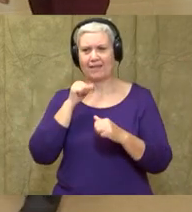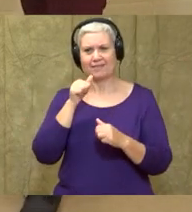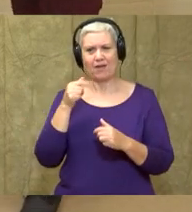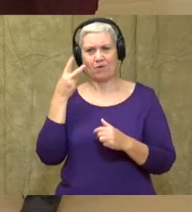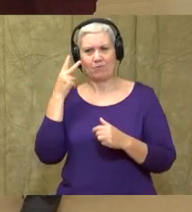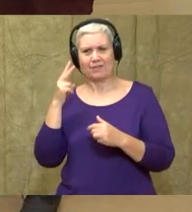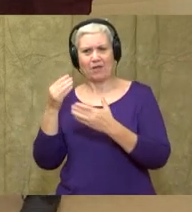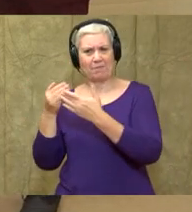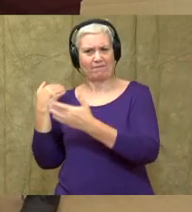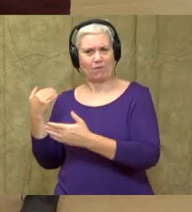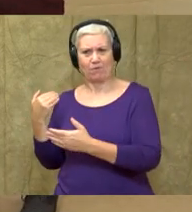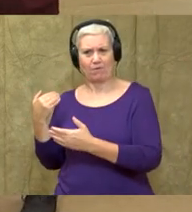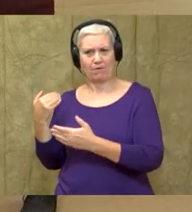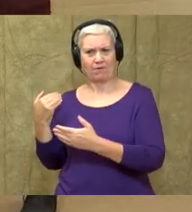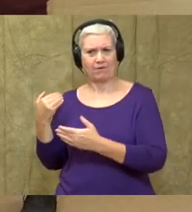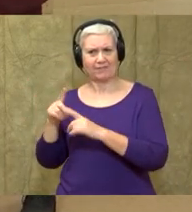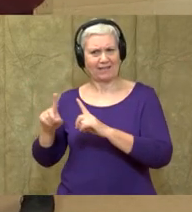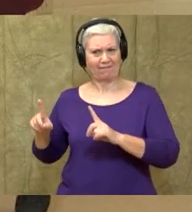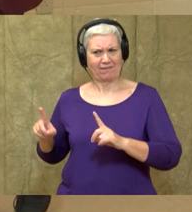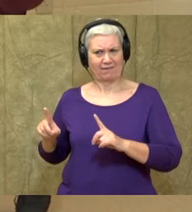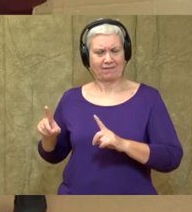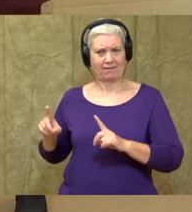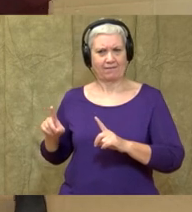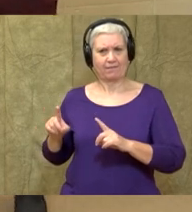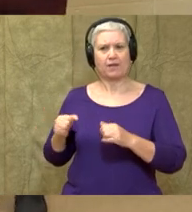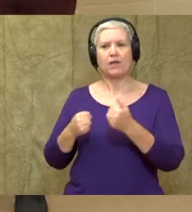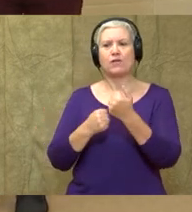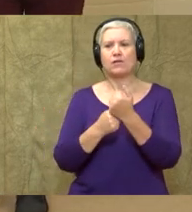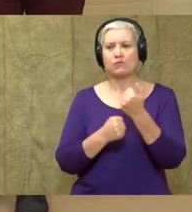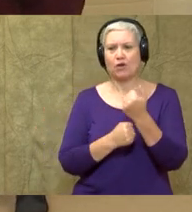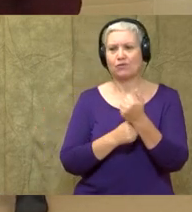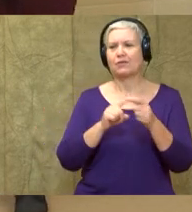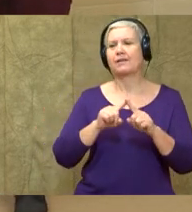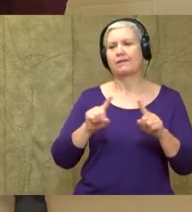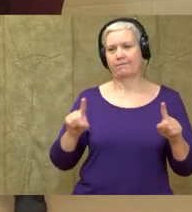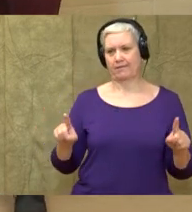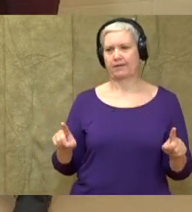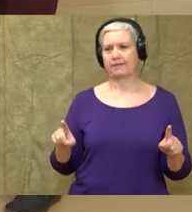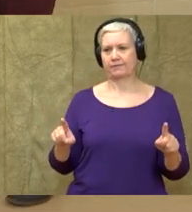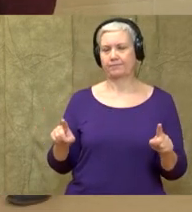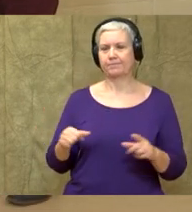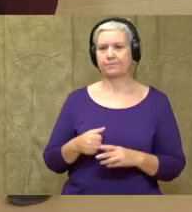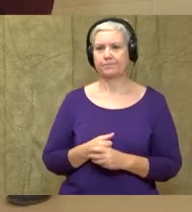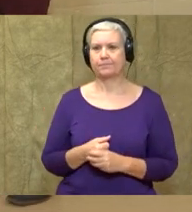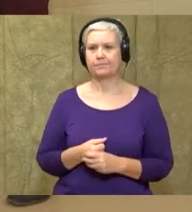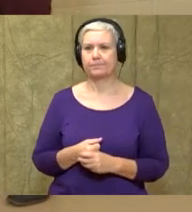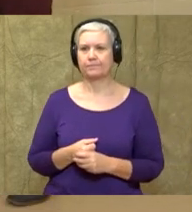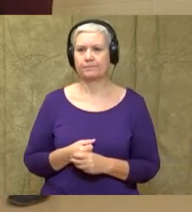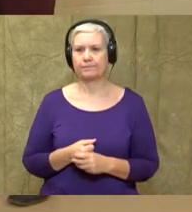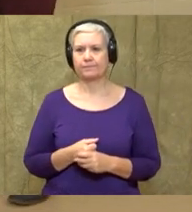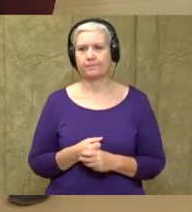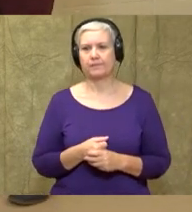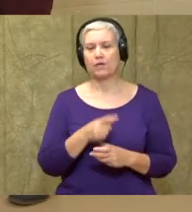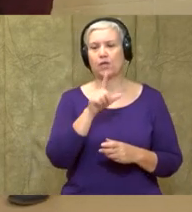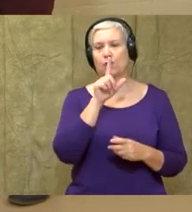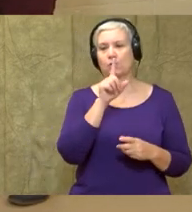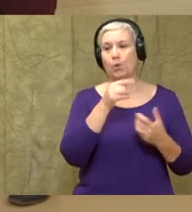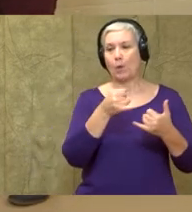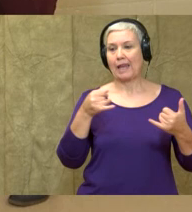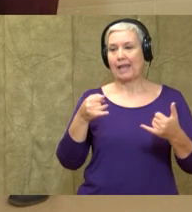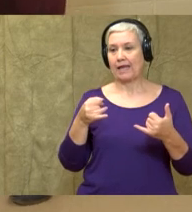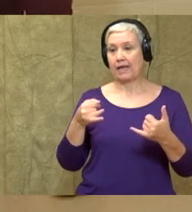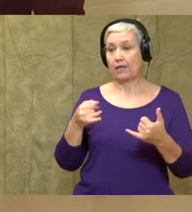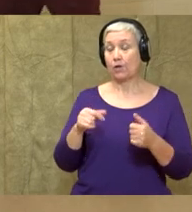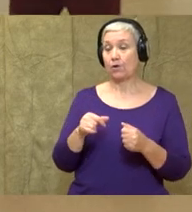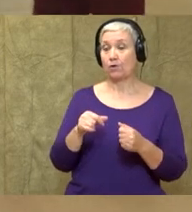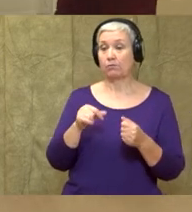previous 2 slides. The structure here is different. I'm looking at two linear terms, the product between